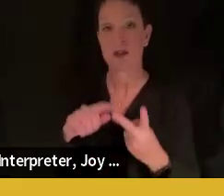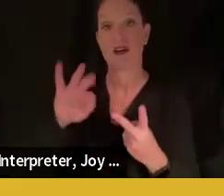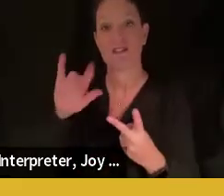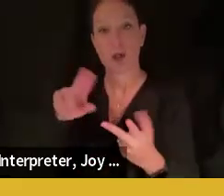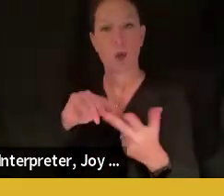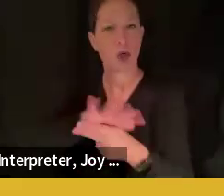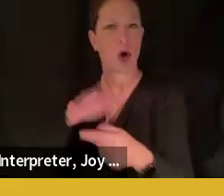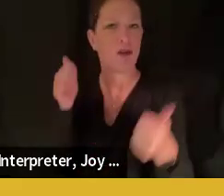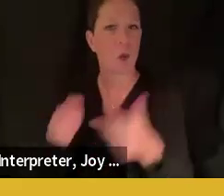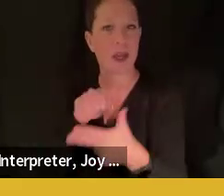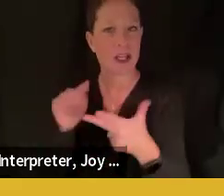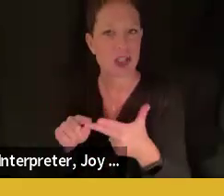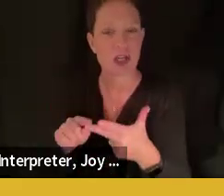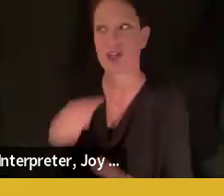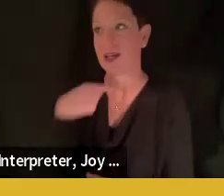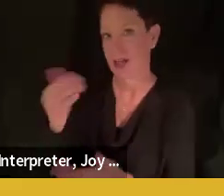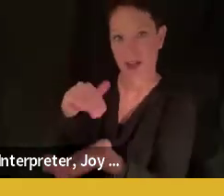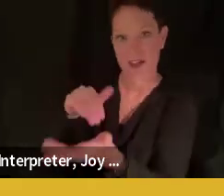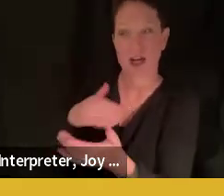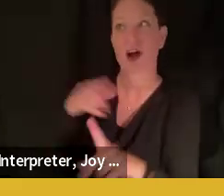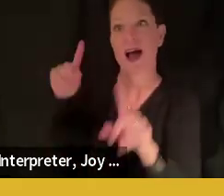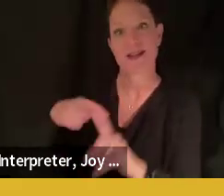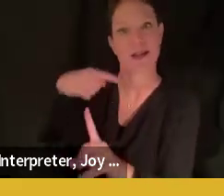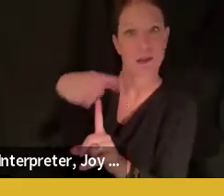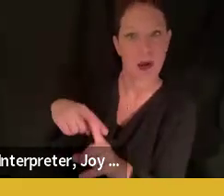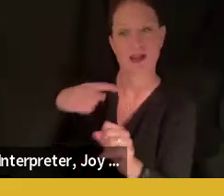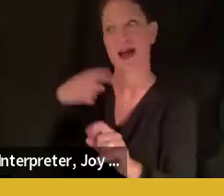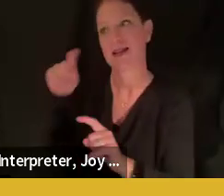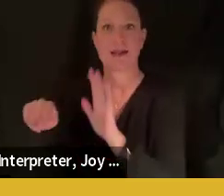doctor. That'll make her care plan go much smoother.